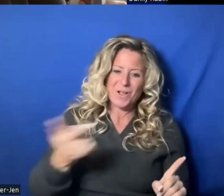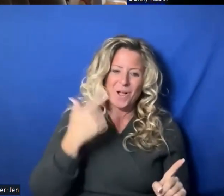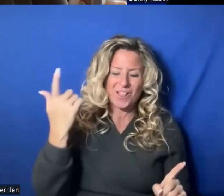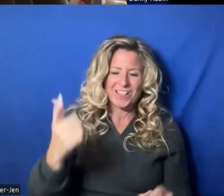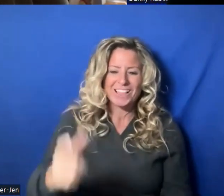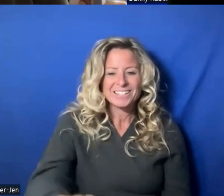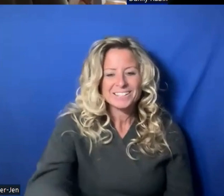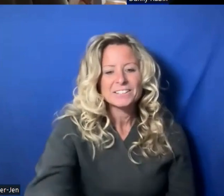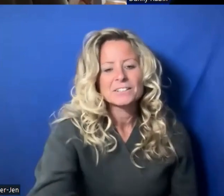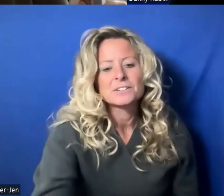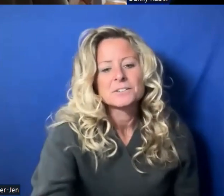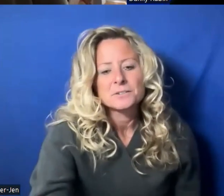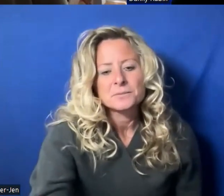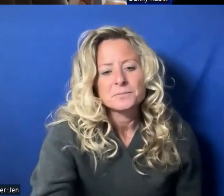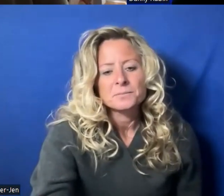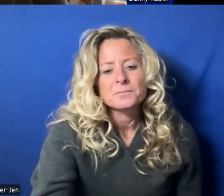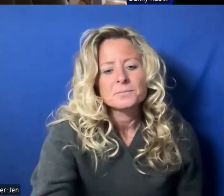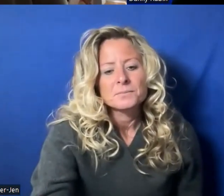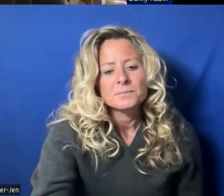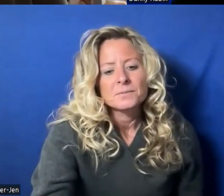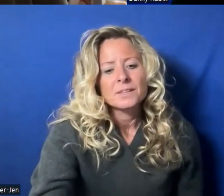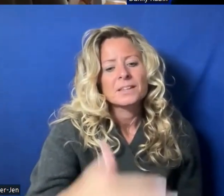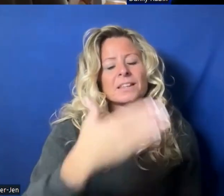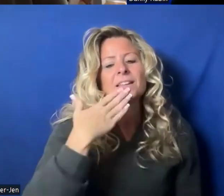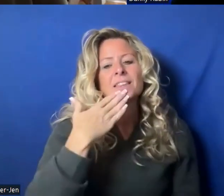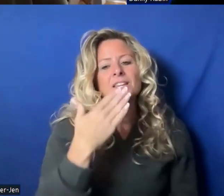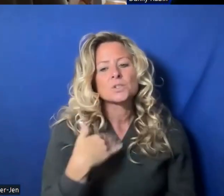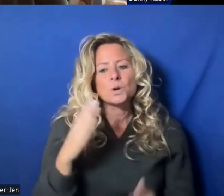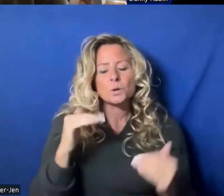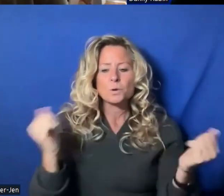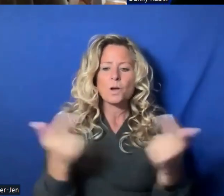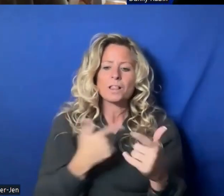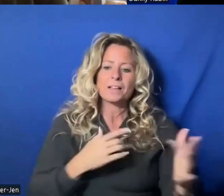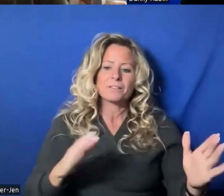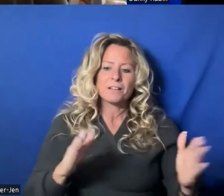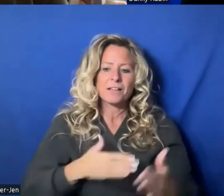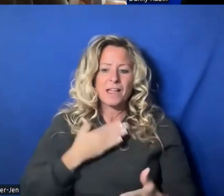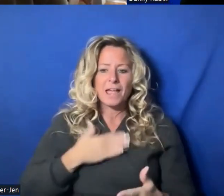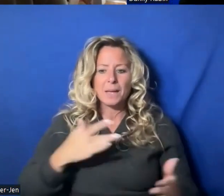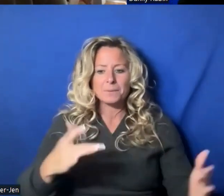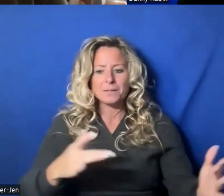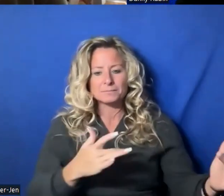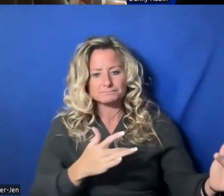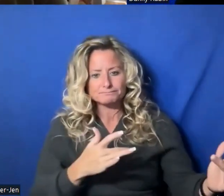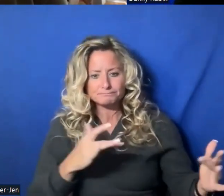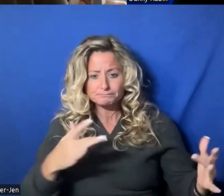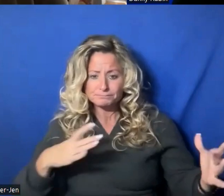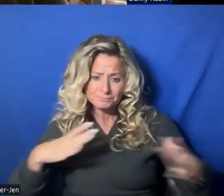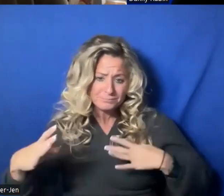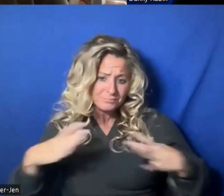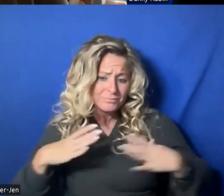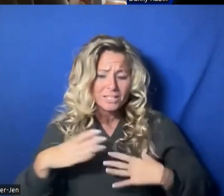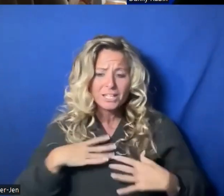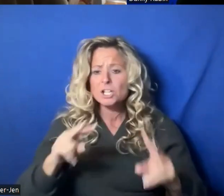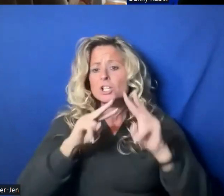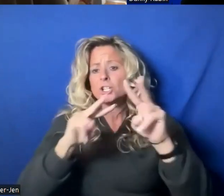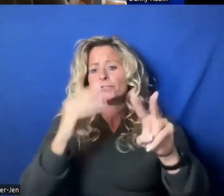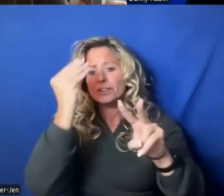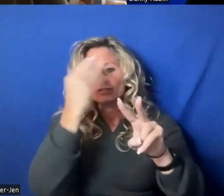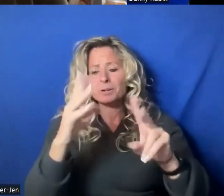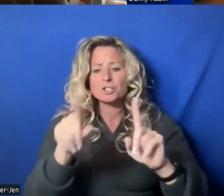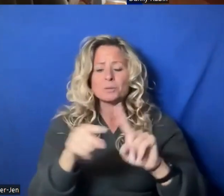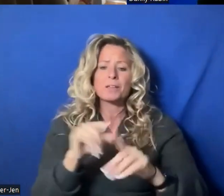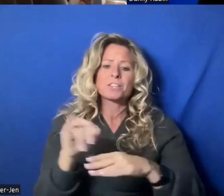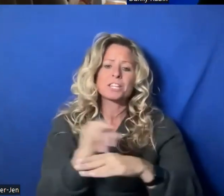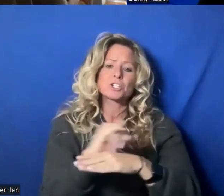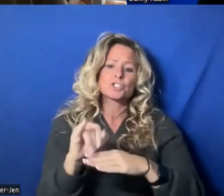differently moving forward. So thank you. I hope everybody has a happy holidays. Again, look out for information about our intern contest.